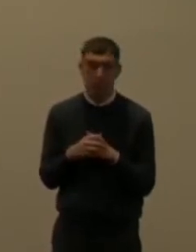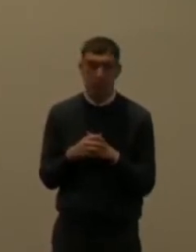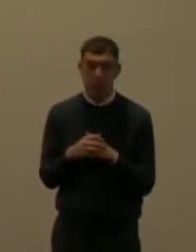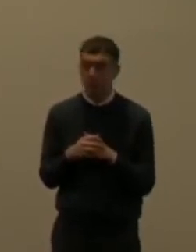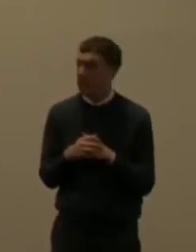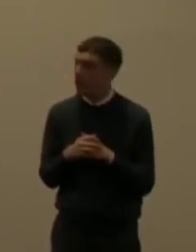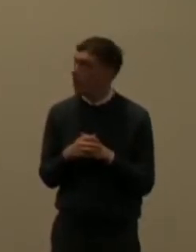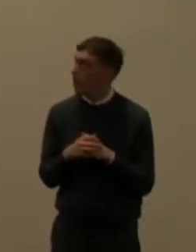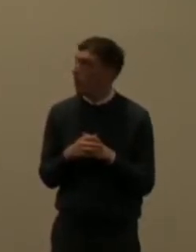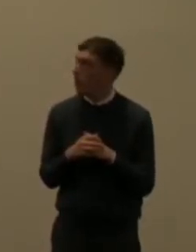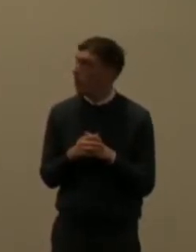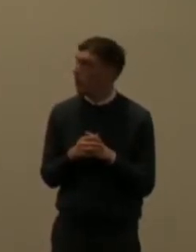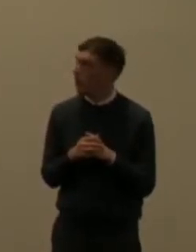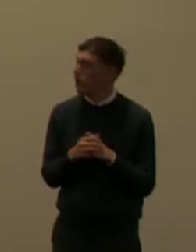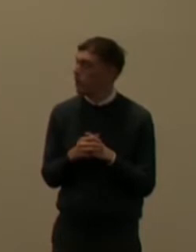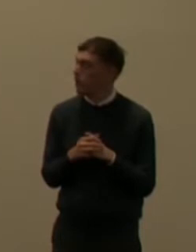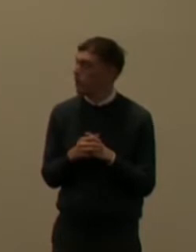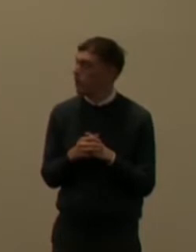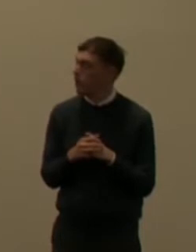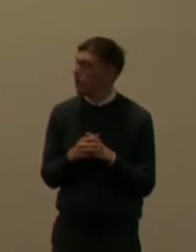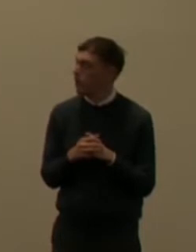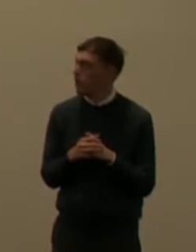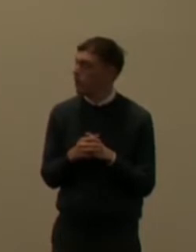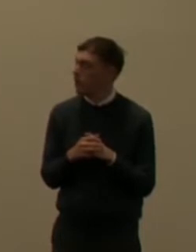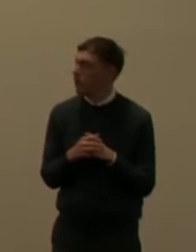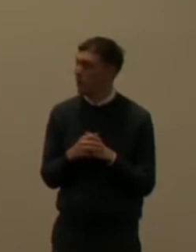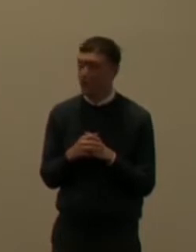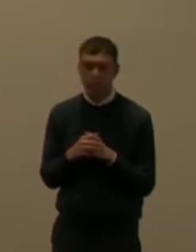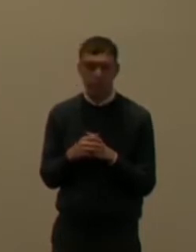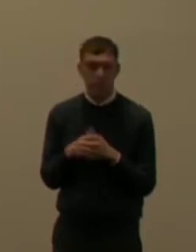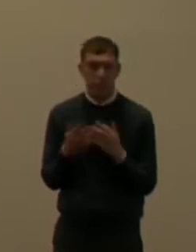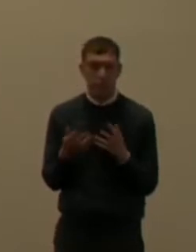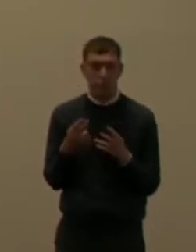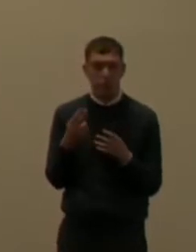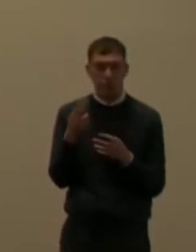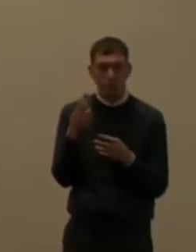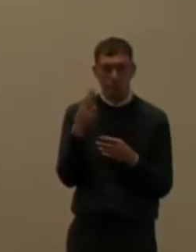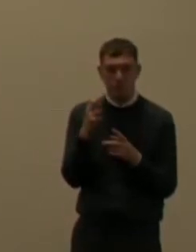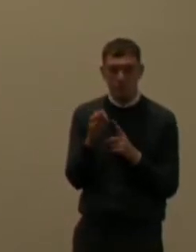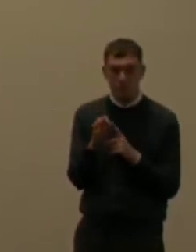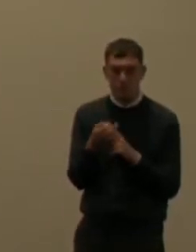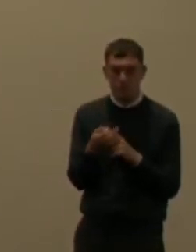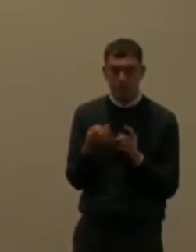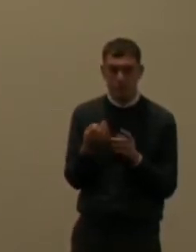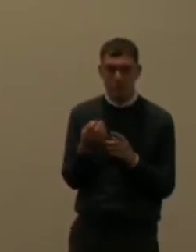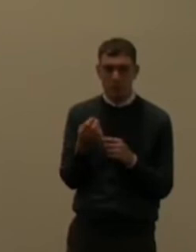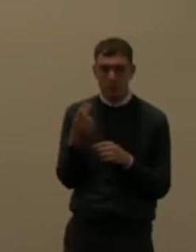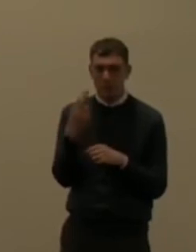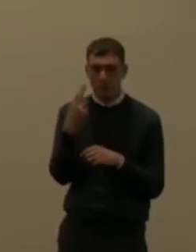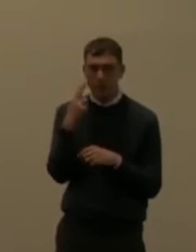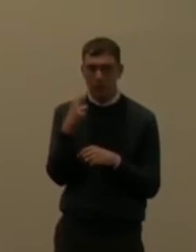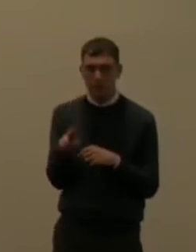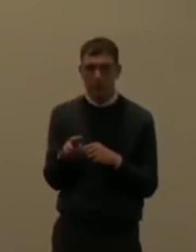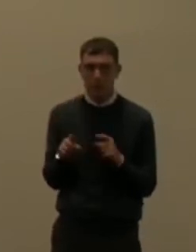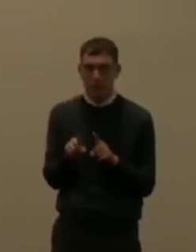site, it means that it is, even though the name is the same, but you need to